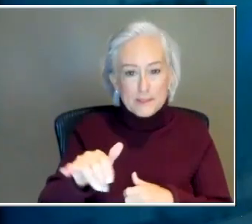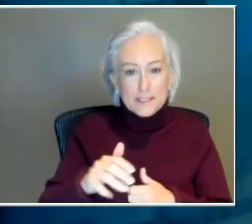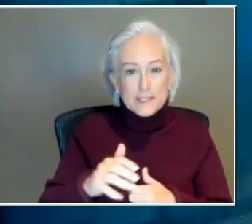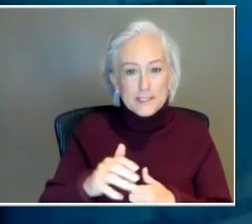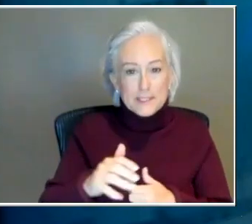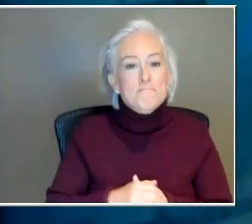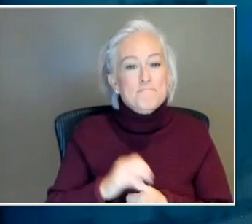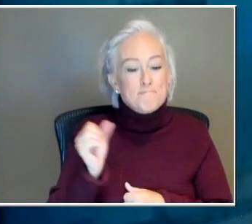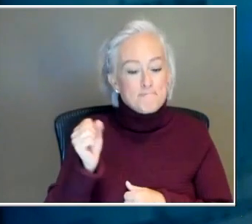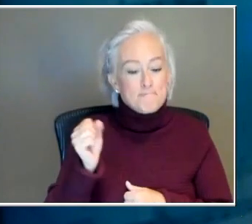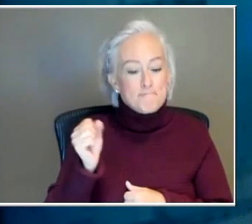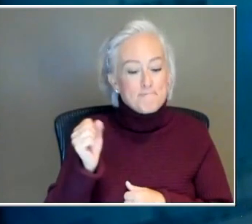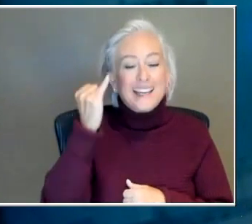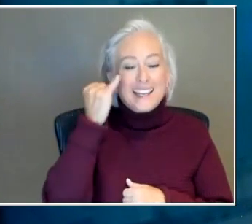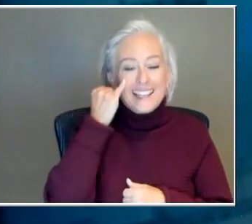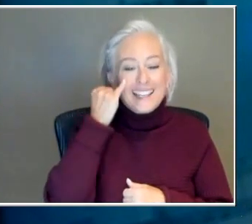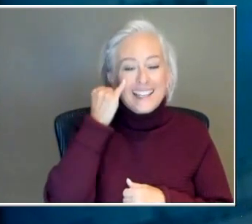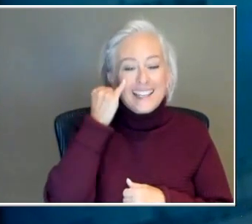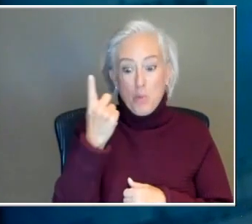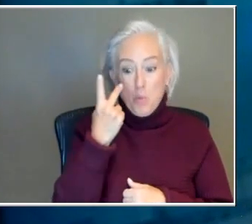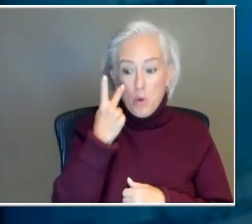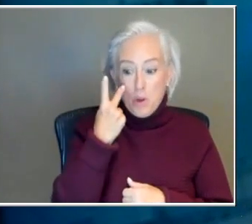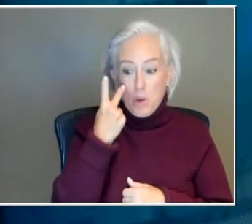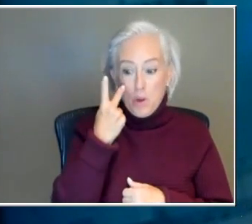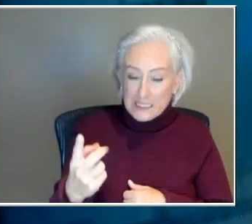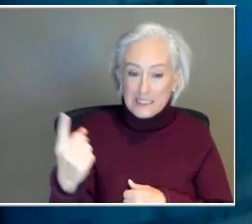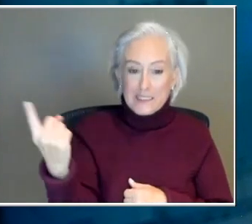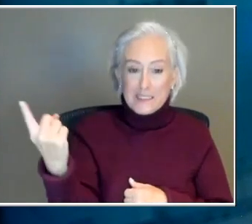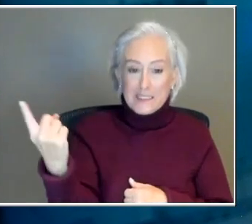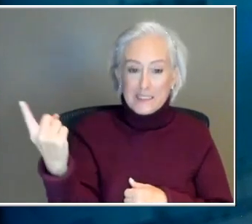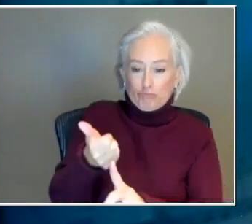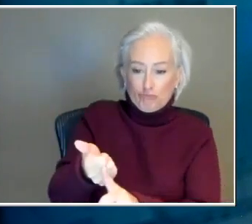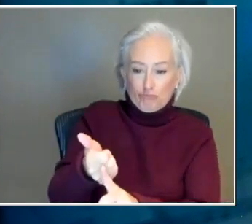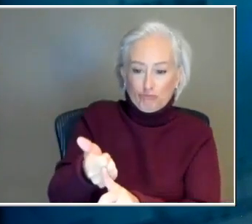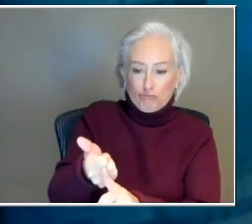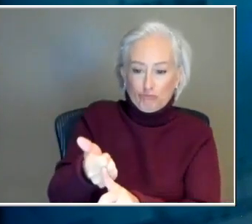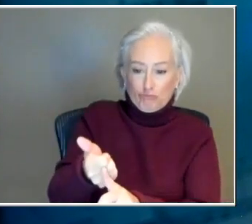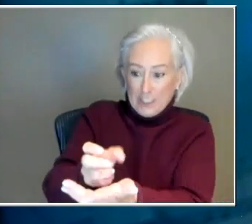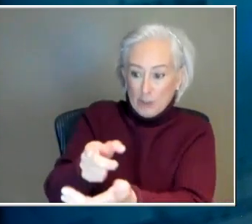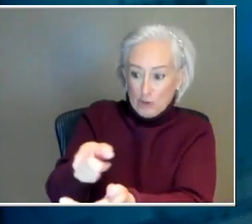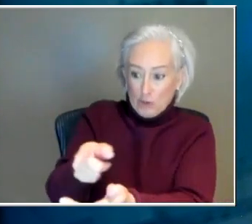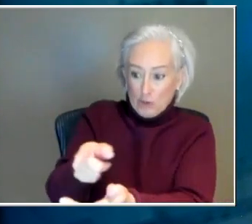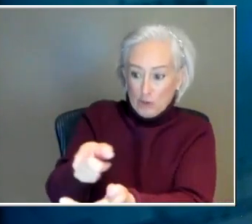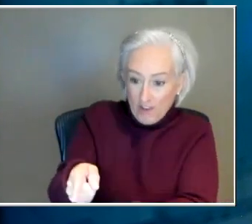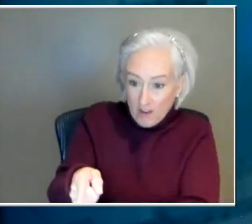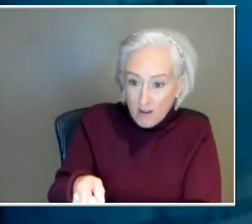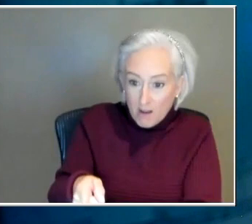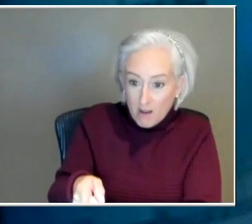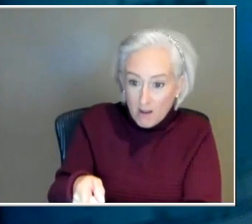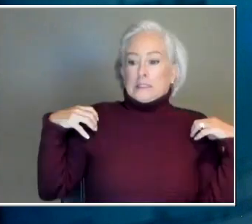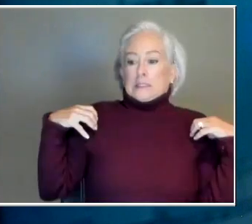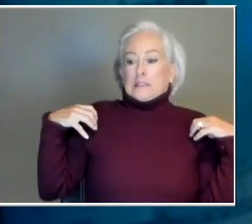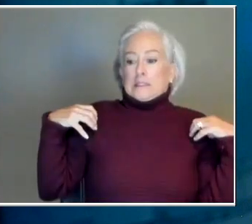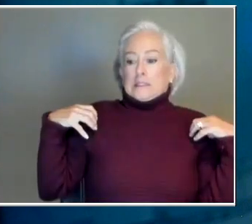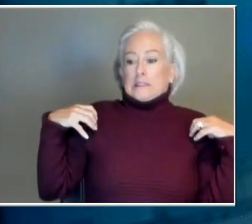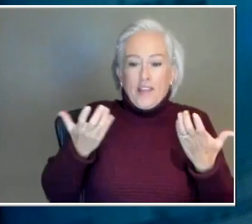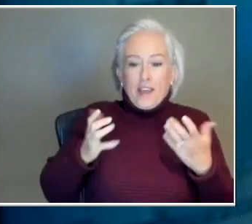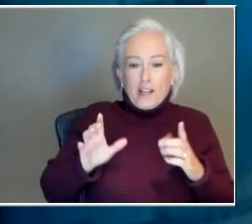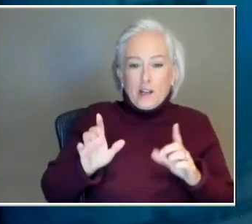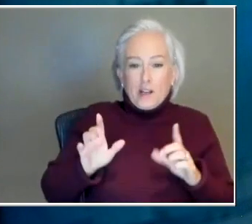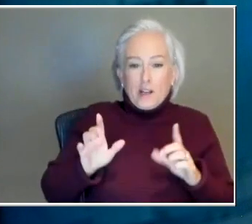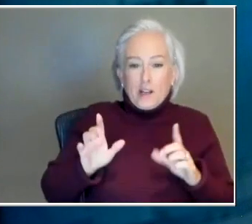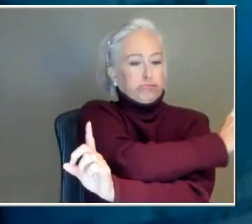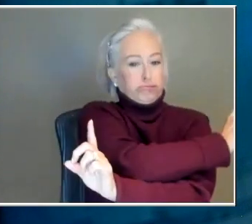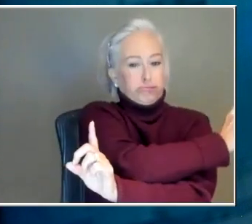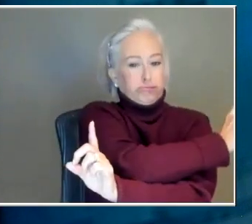seizures, it's deeply concerning, and at the same time, it's also deeply alien. So people just kind of want to be away from it. I remember the first time I saw a seizure before